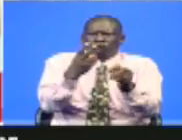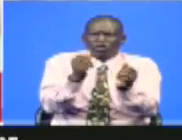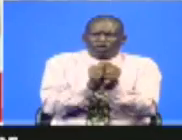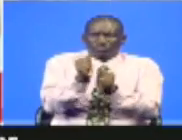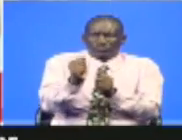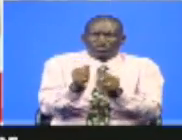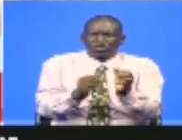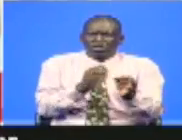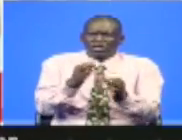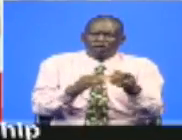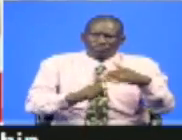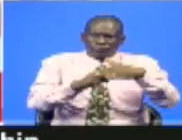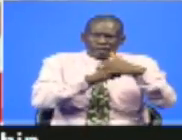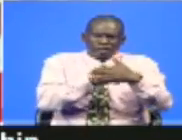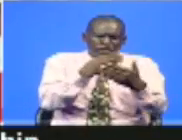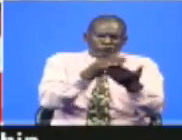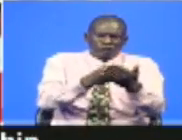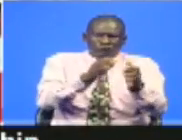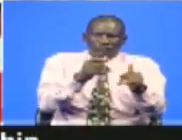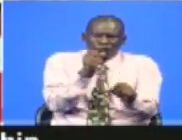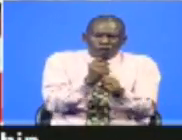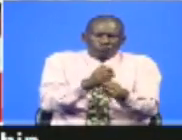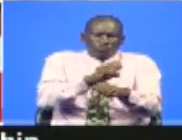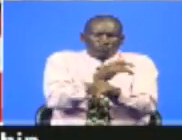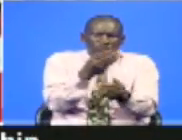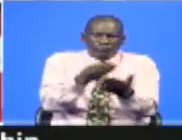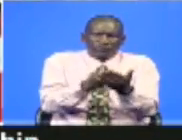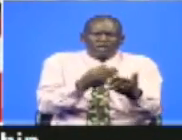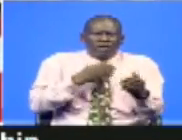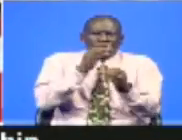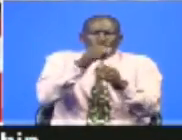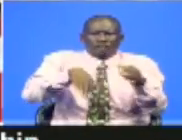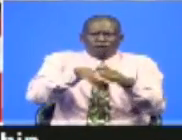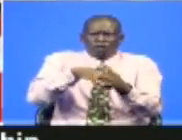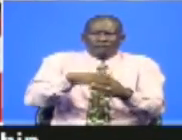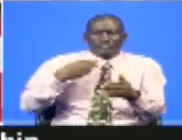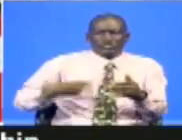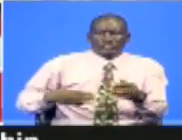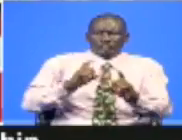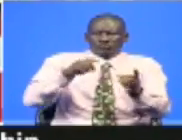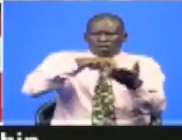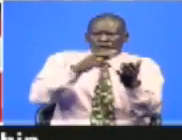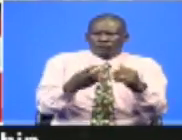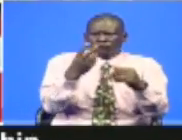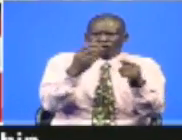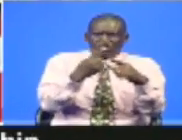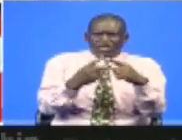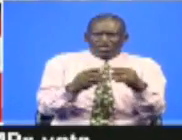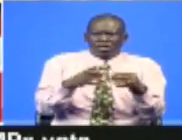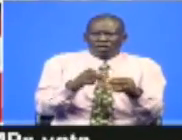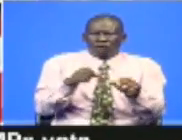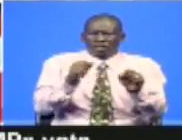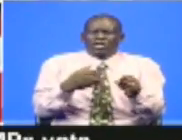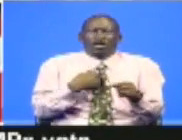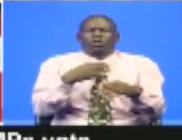making that foundation financially. Then he has a future in football, because China is not a contract of 20 years. Whatever, whether